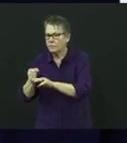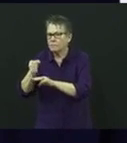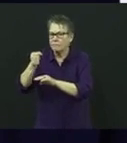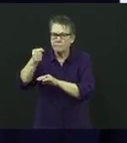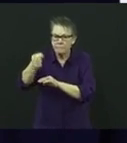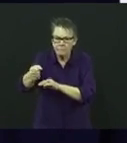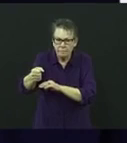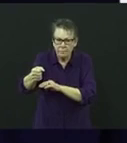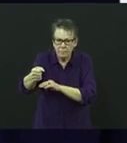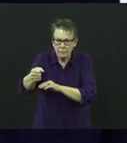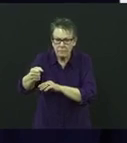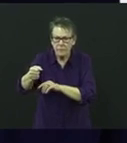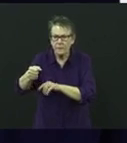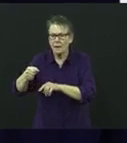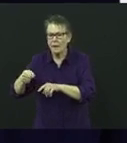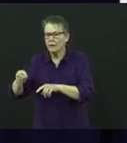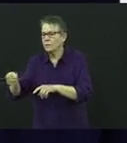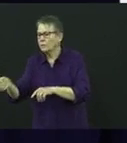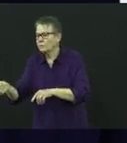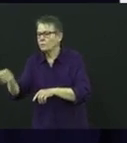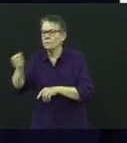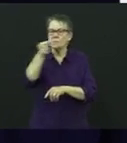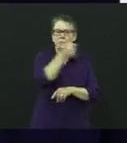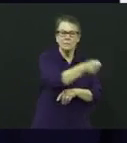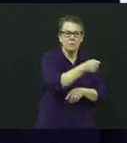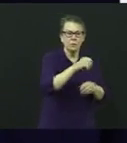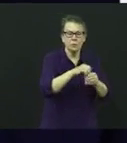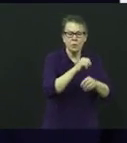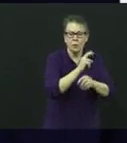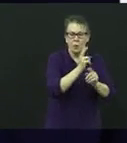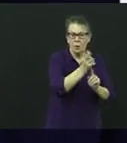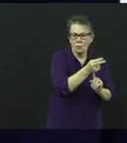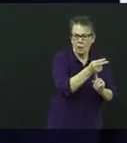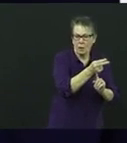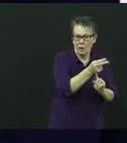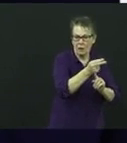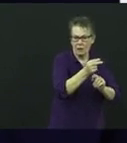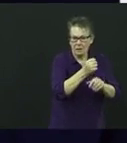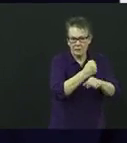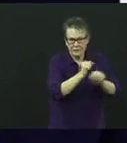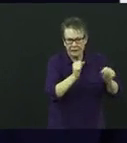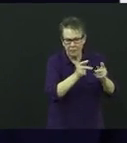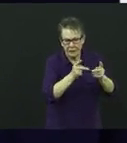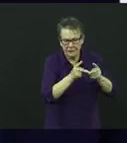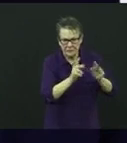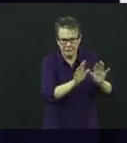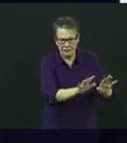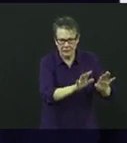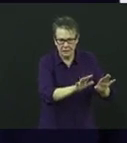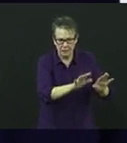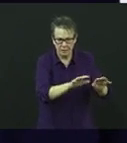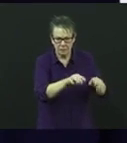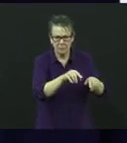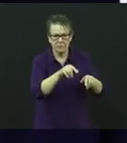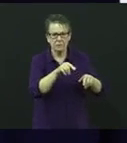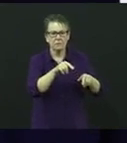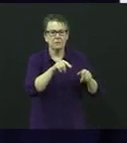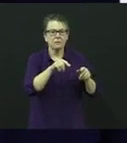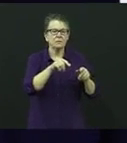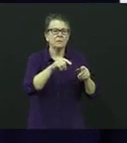and it would be deemed a safer environment, not only for that individual, but for their